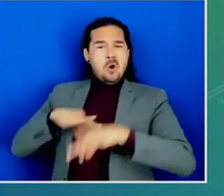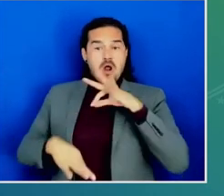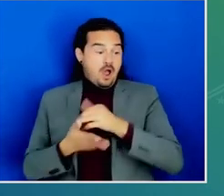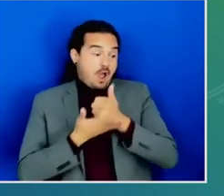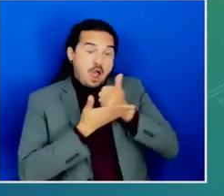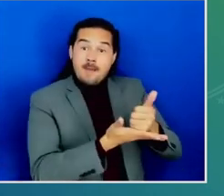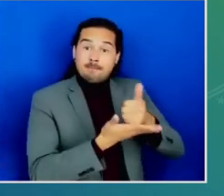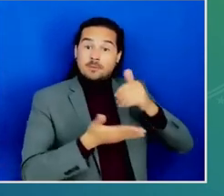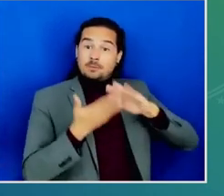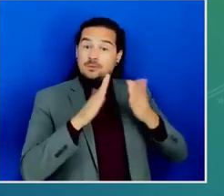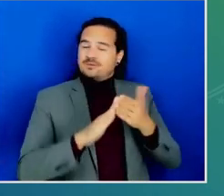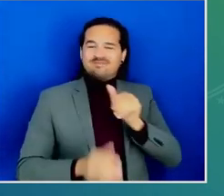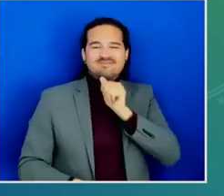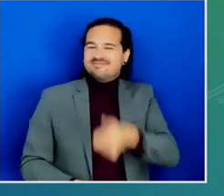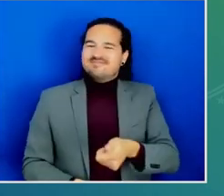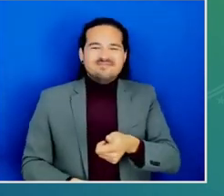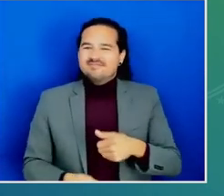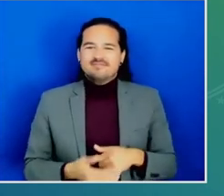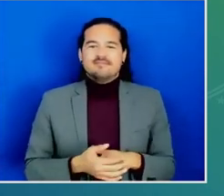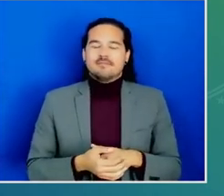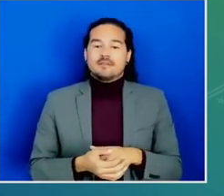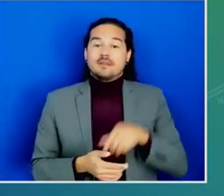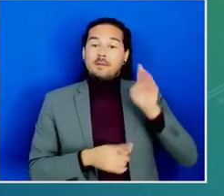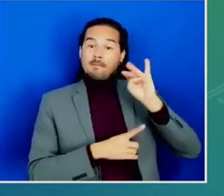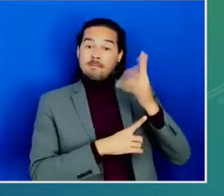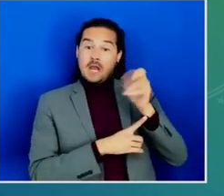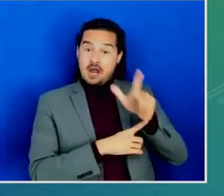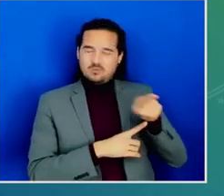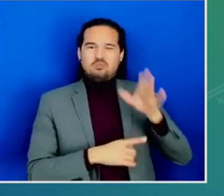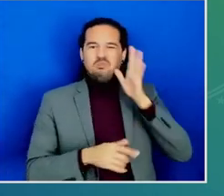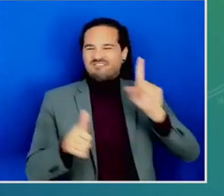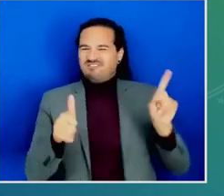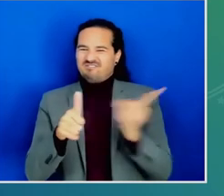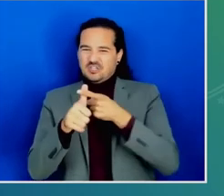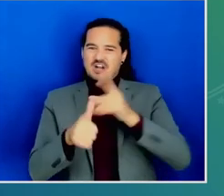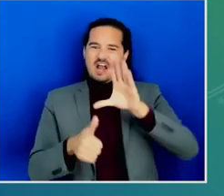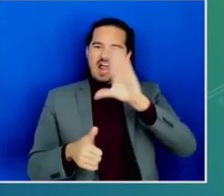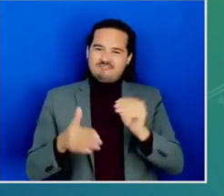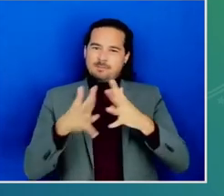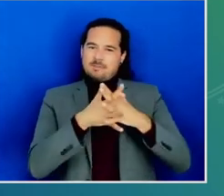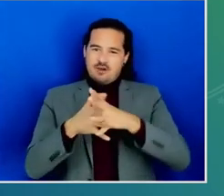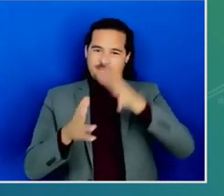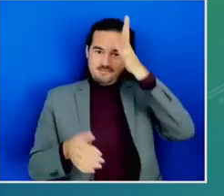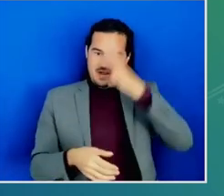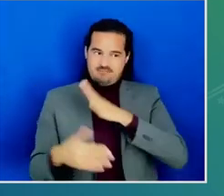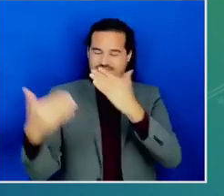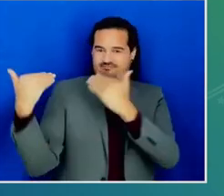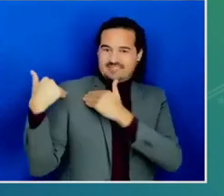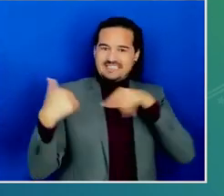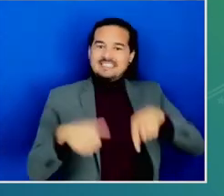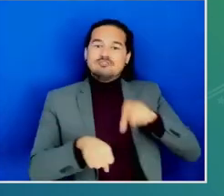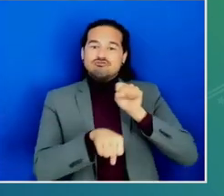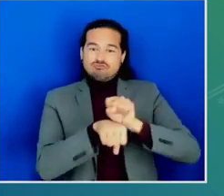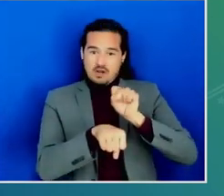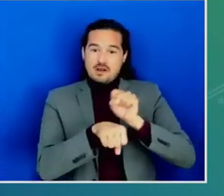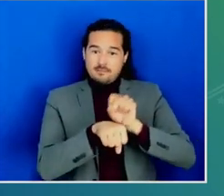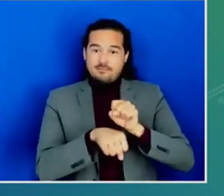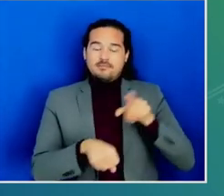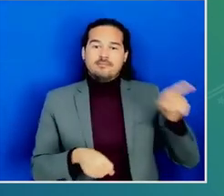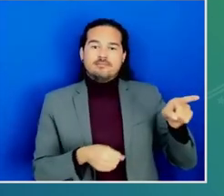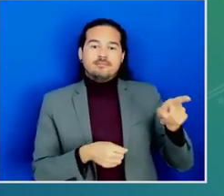second African-American official and the first African-American man to serve in this position. He shares my belief in forming